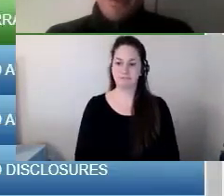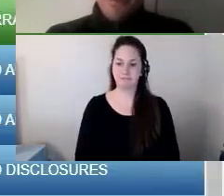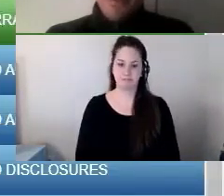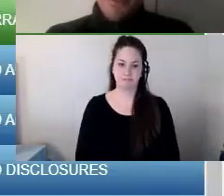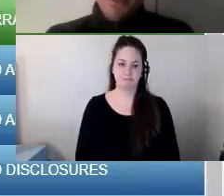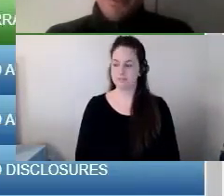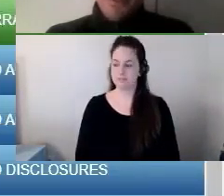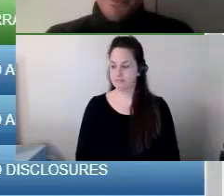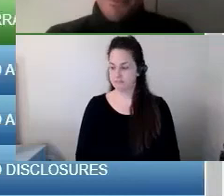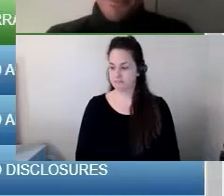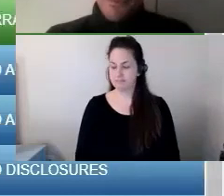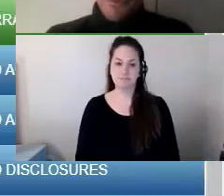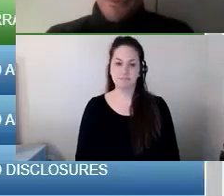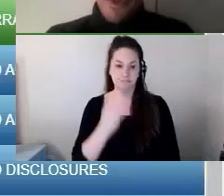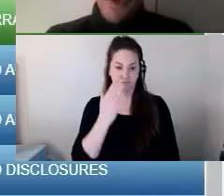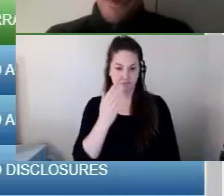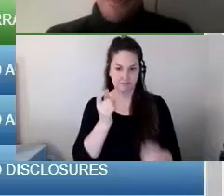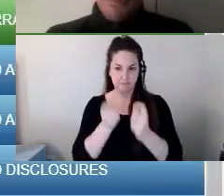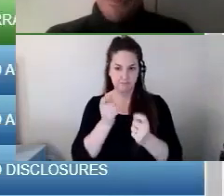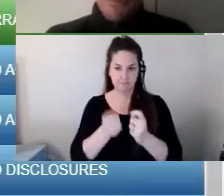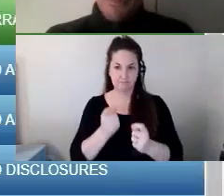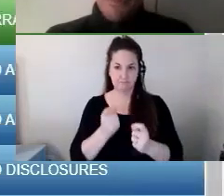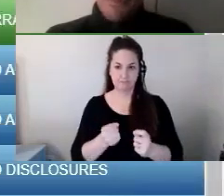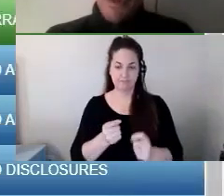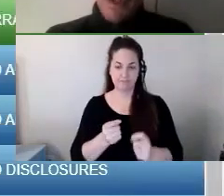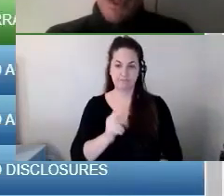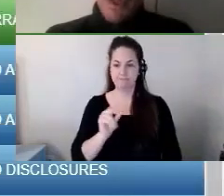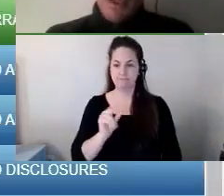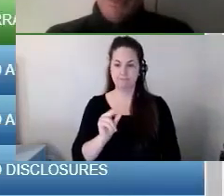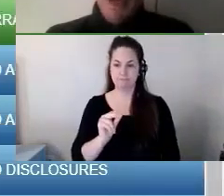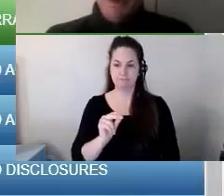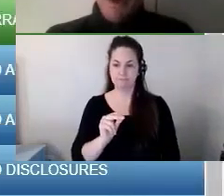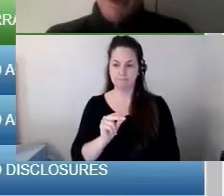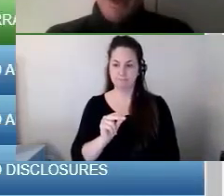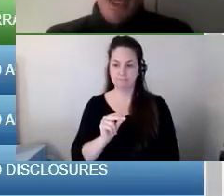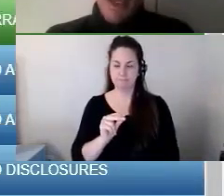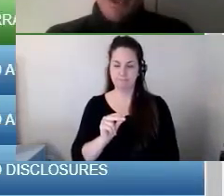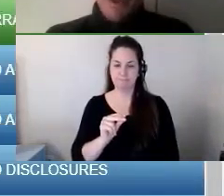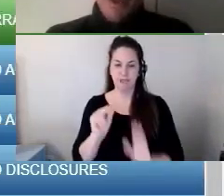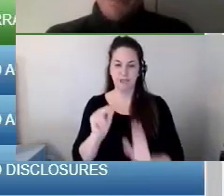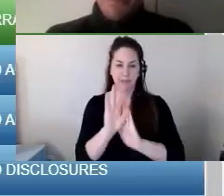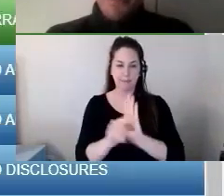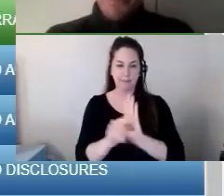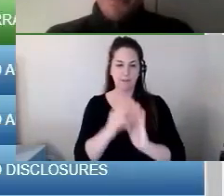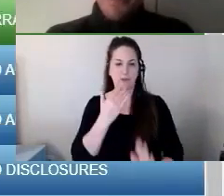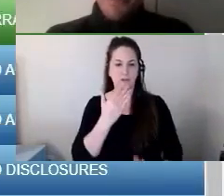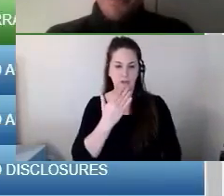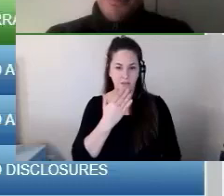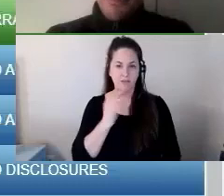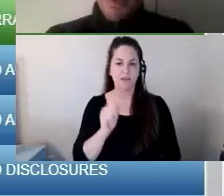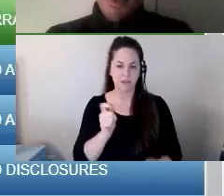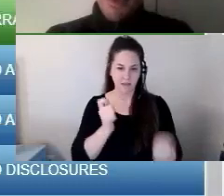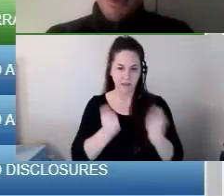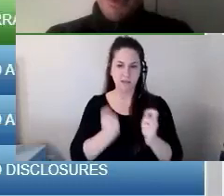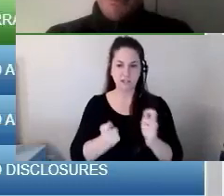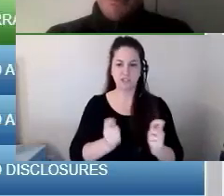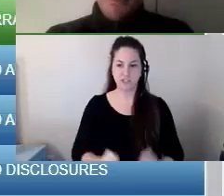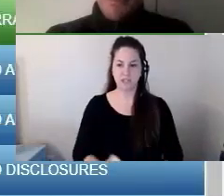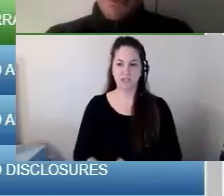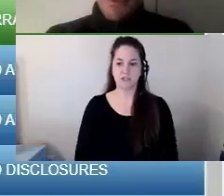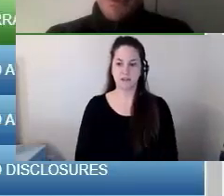this. Well, no. Background color, yes, actually. Background